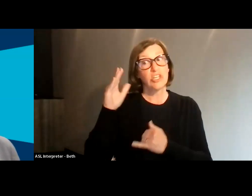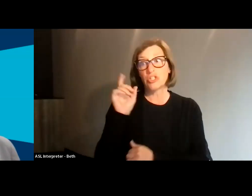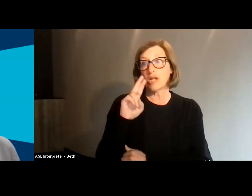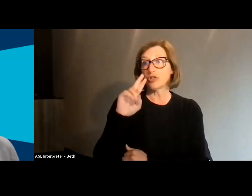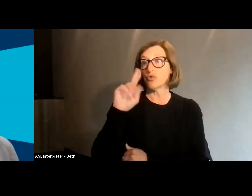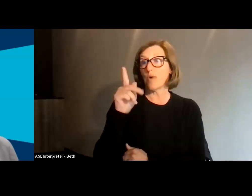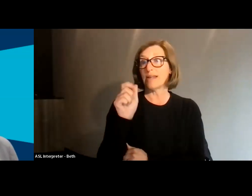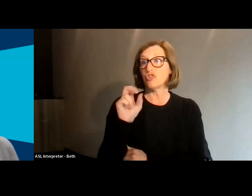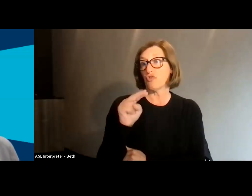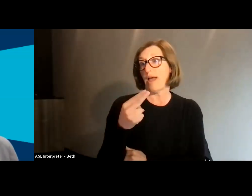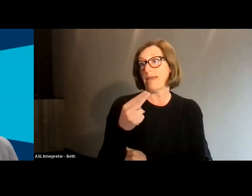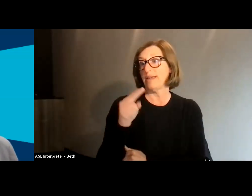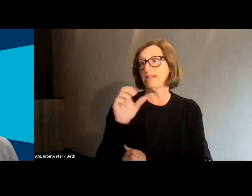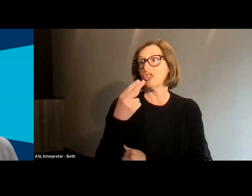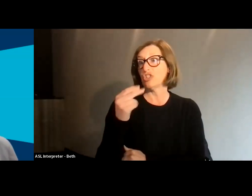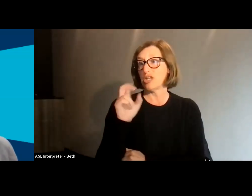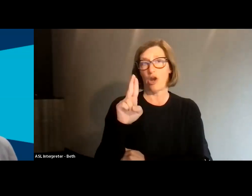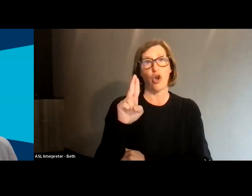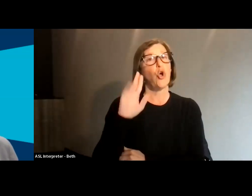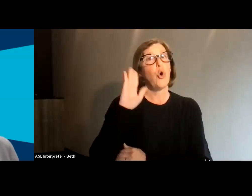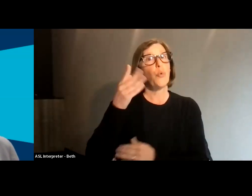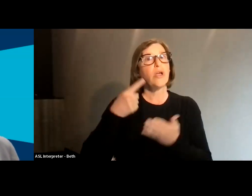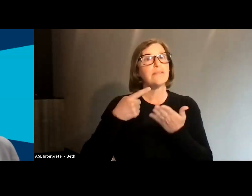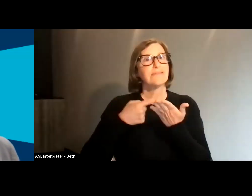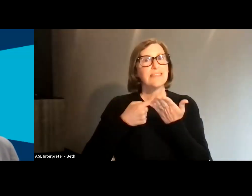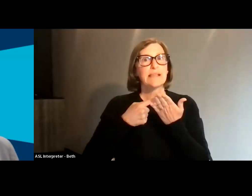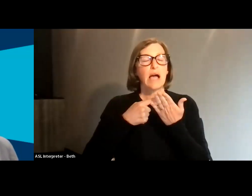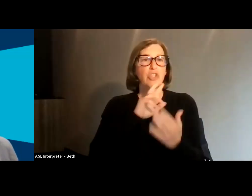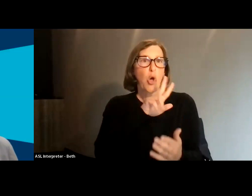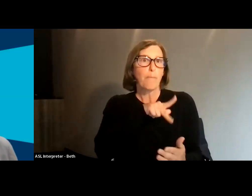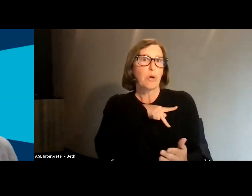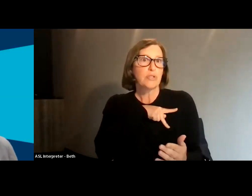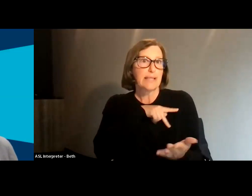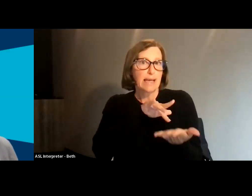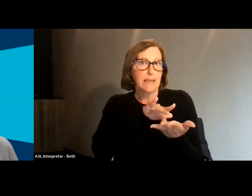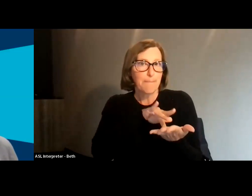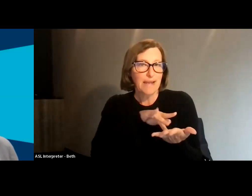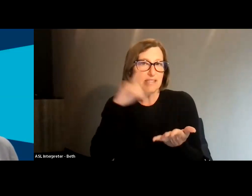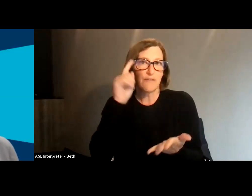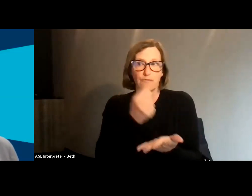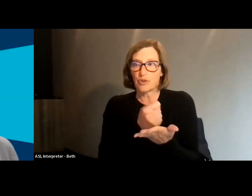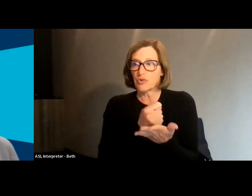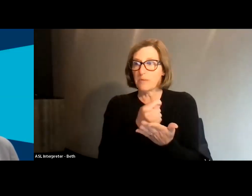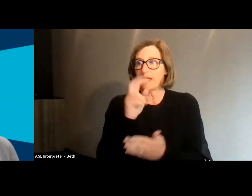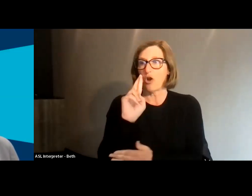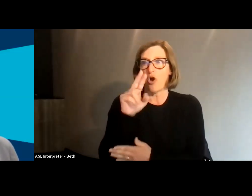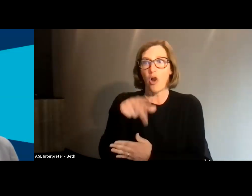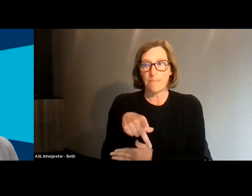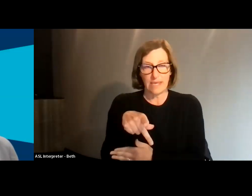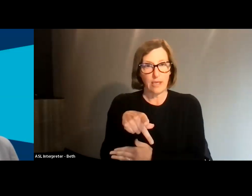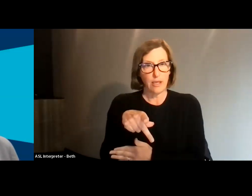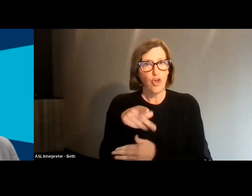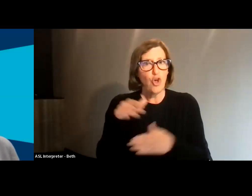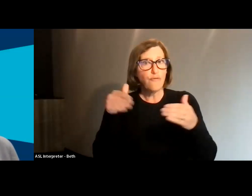and Scher, who will talk about the application of personalized medicine for the treatment of RP, focusing